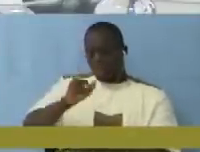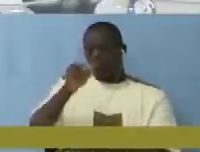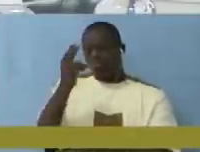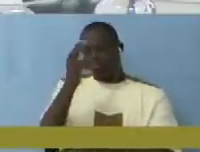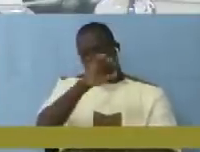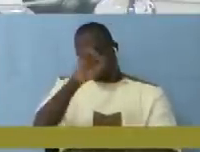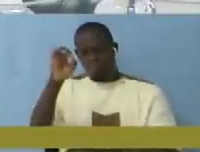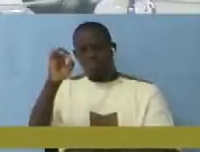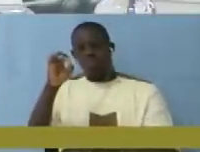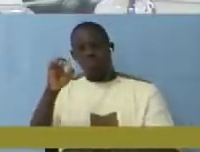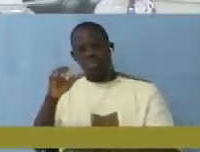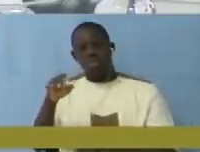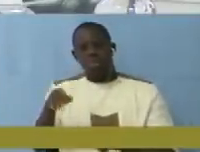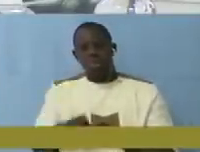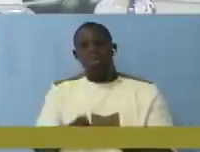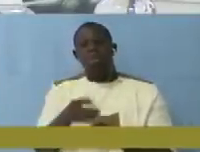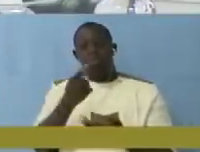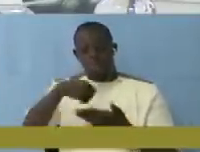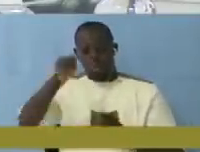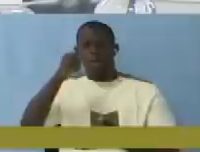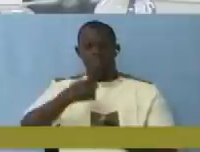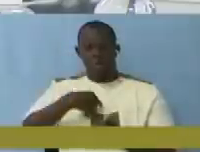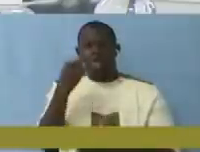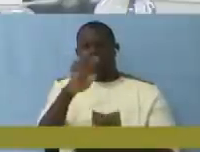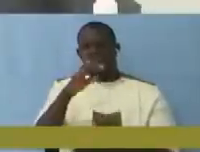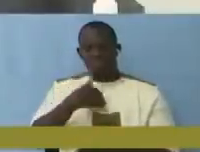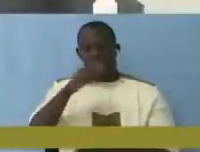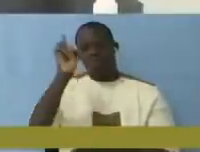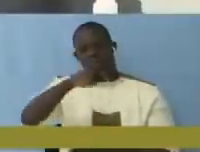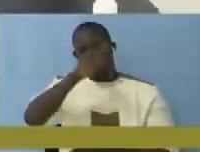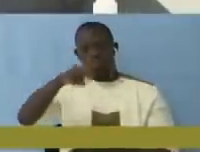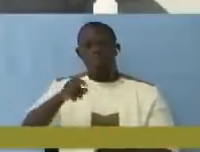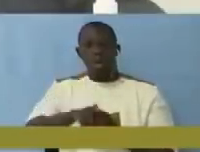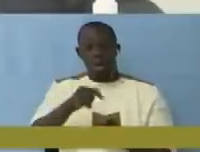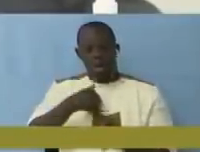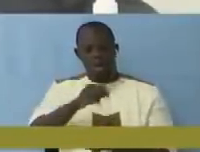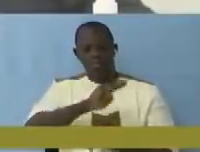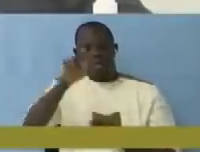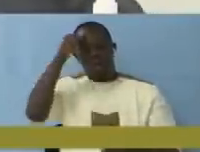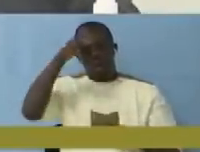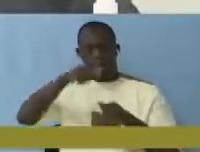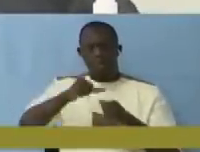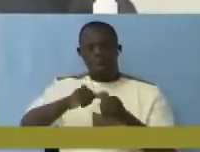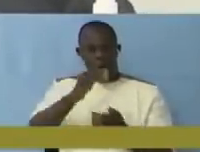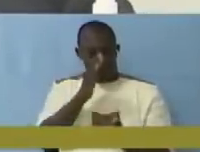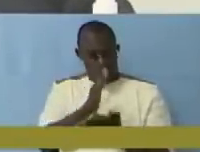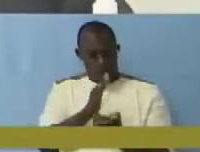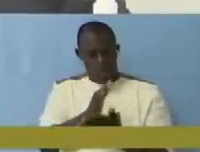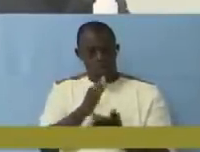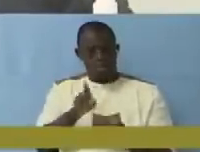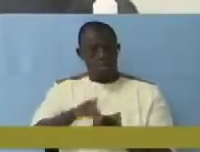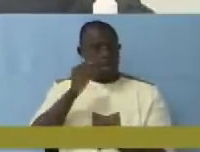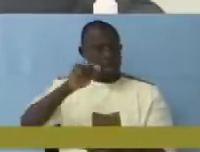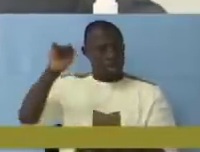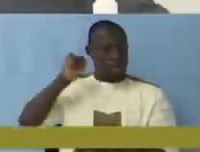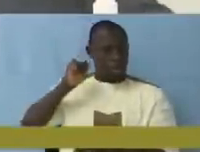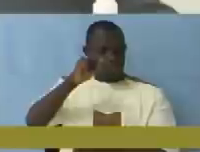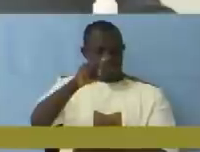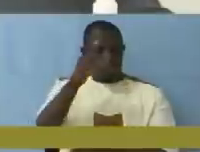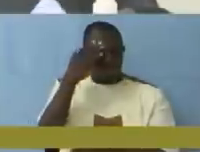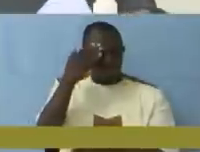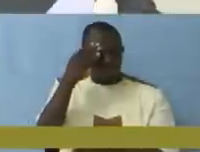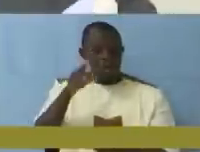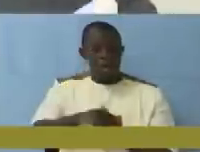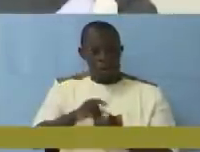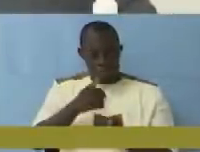2000. Correct me if I'm wrong. I can't recall exactly, but... this was yesterday, no? Yes. I